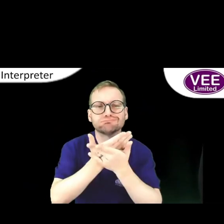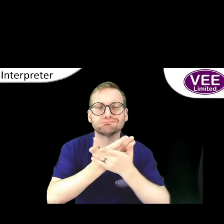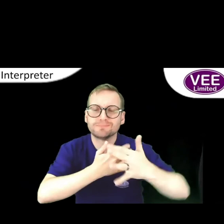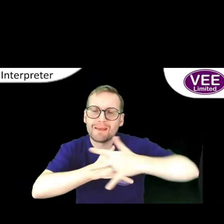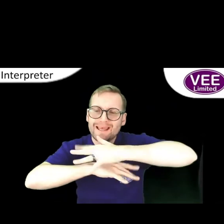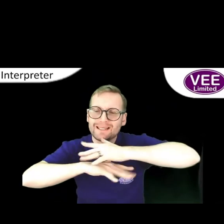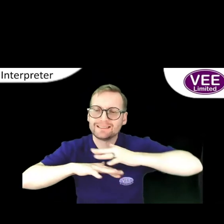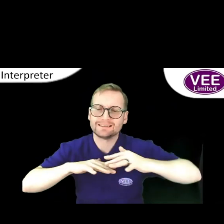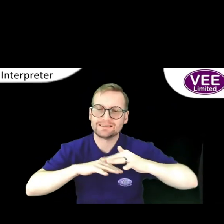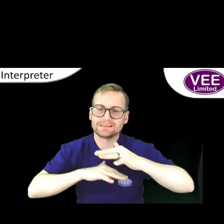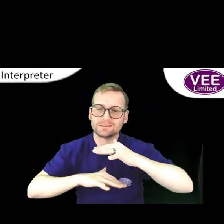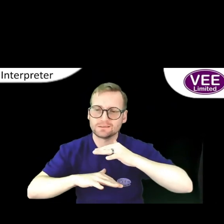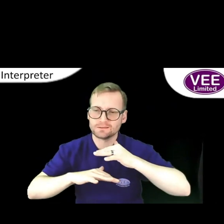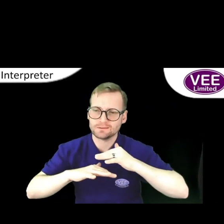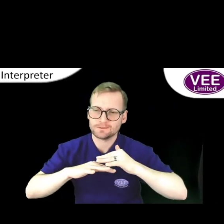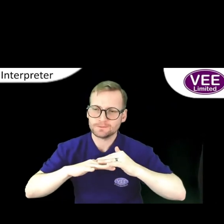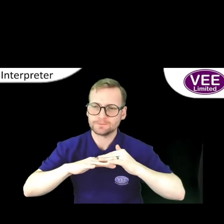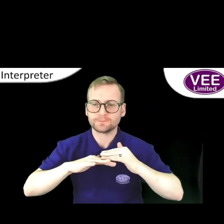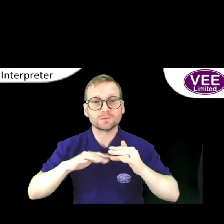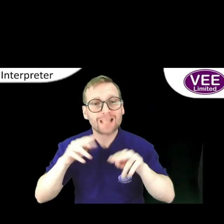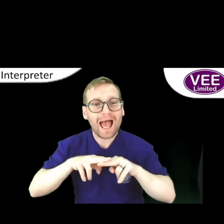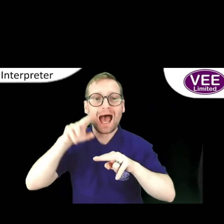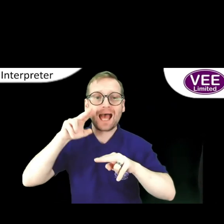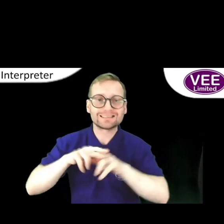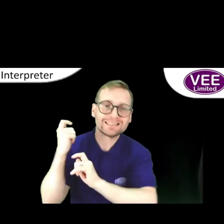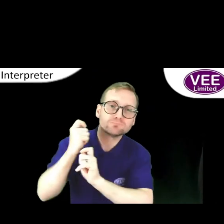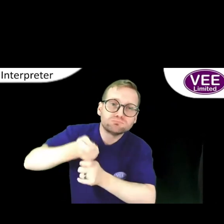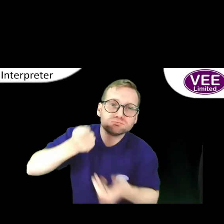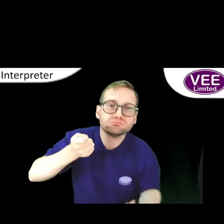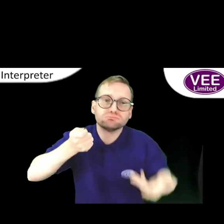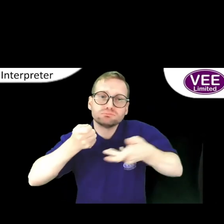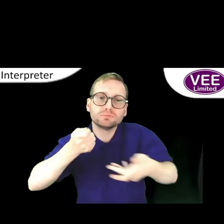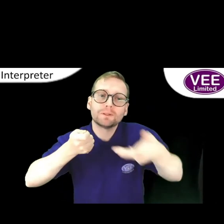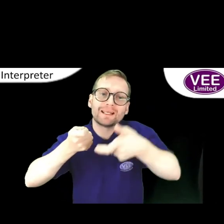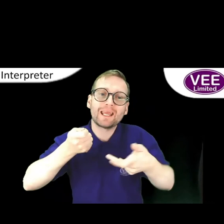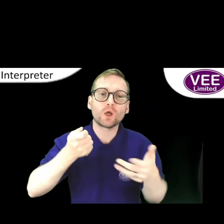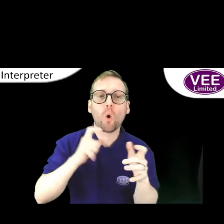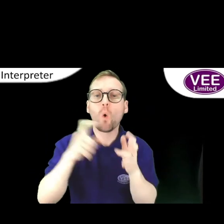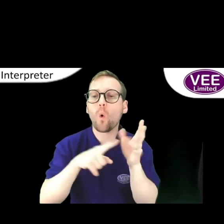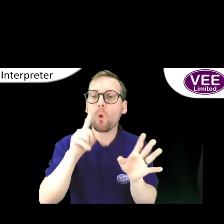Hawking